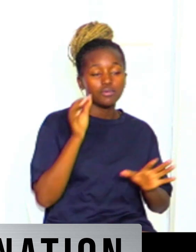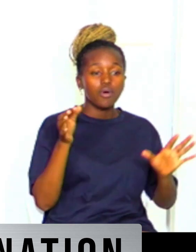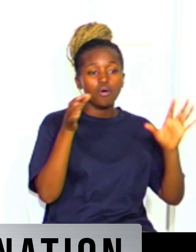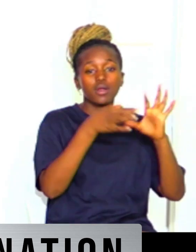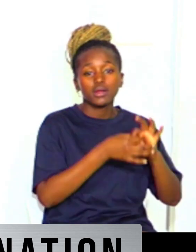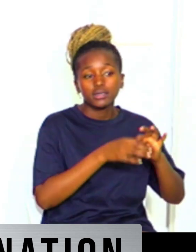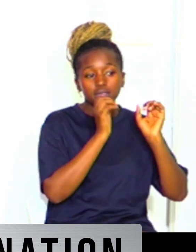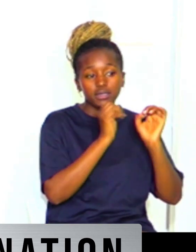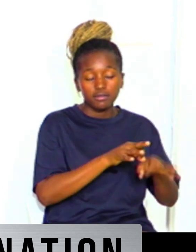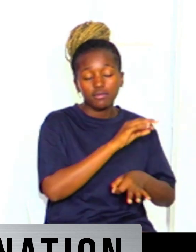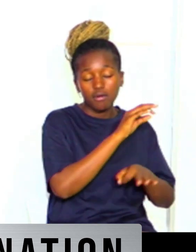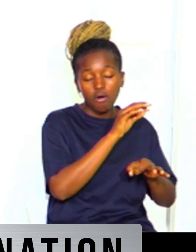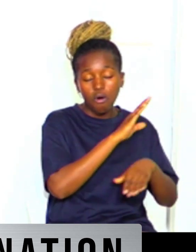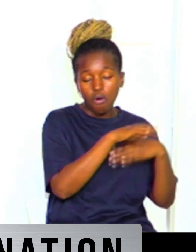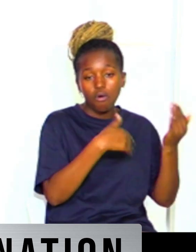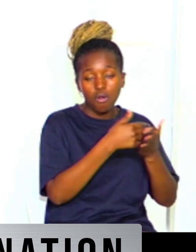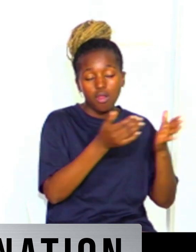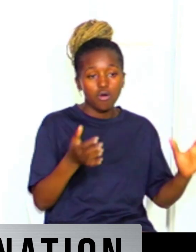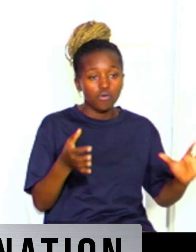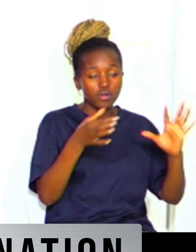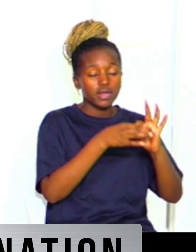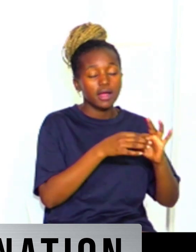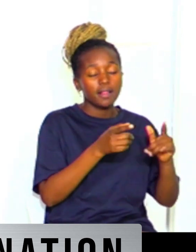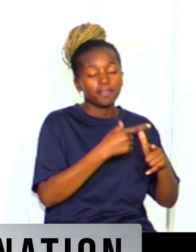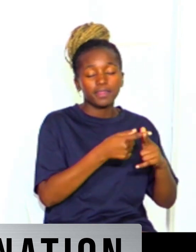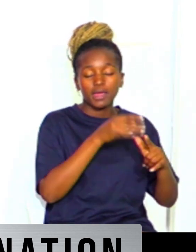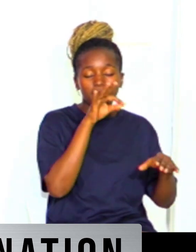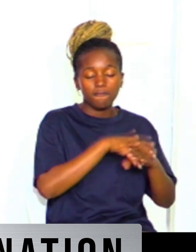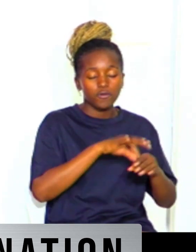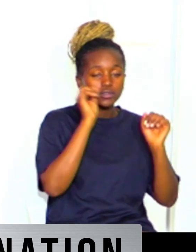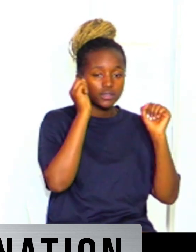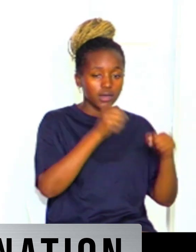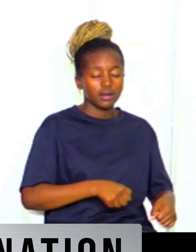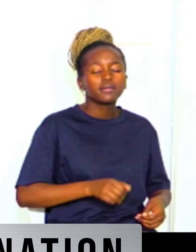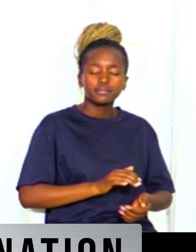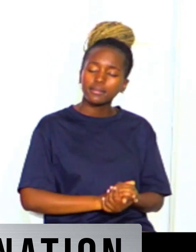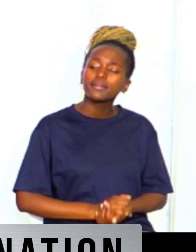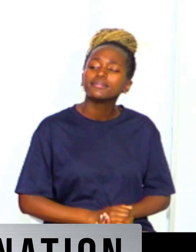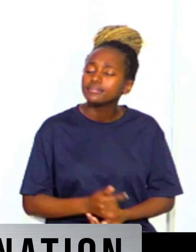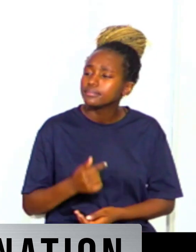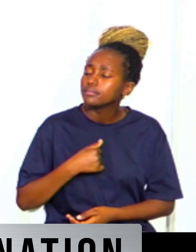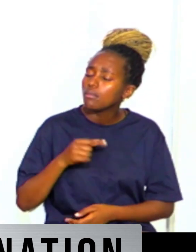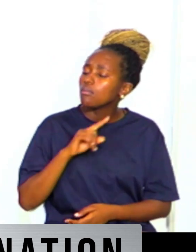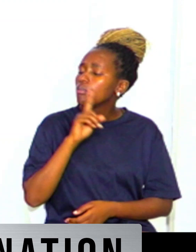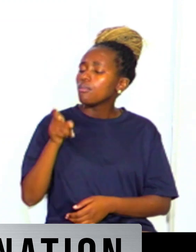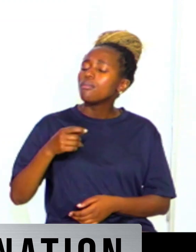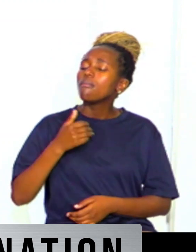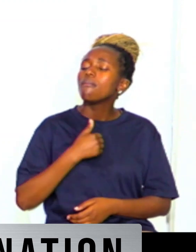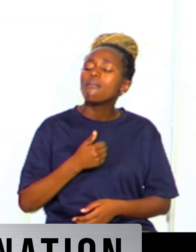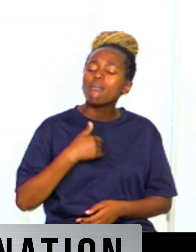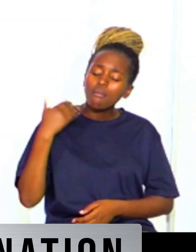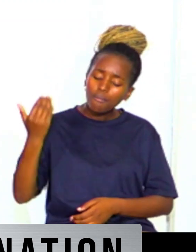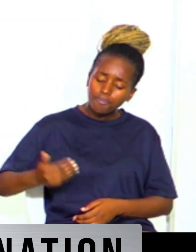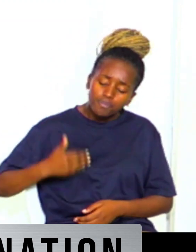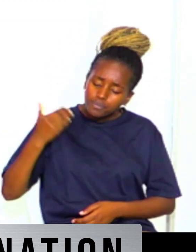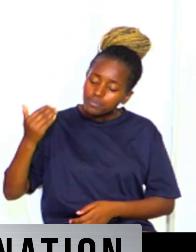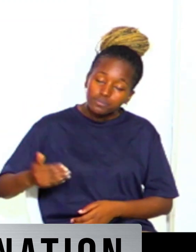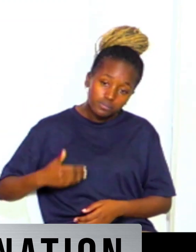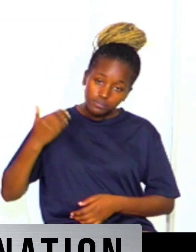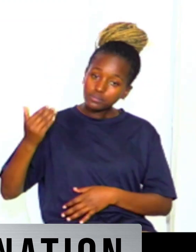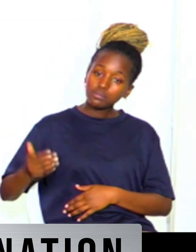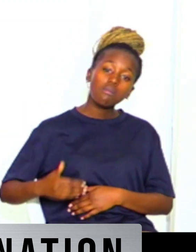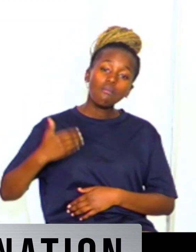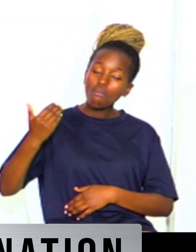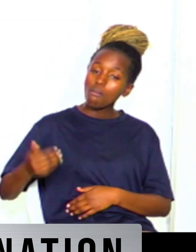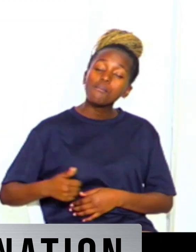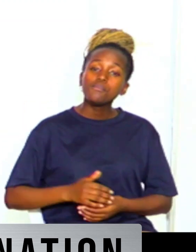kufanya ni kuchukua kura. Wachukua ID. Ile swali yenye mimi ukiuliza, and this is the same question that has been coming through from many of the